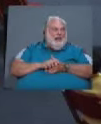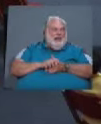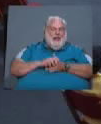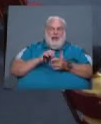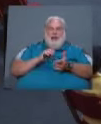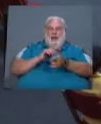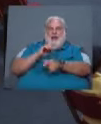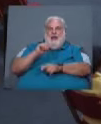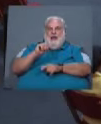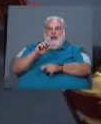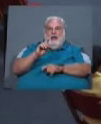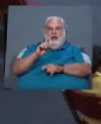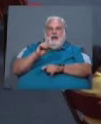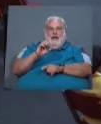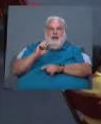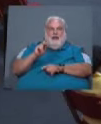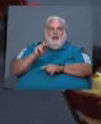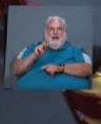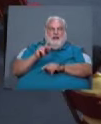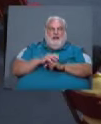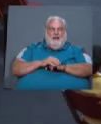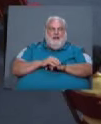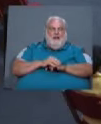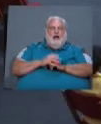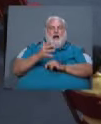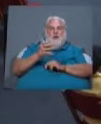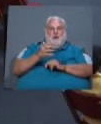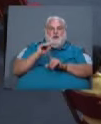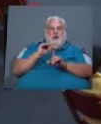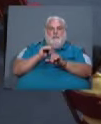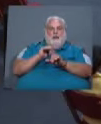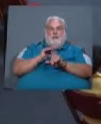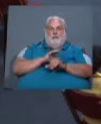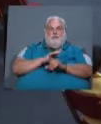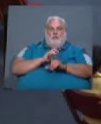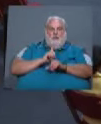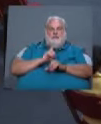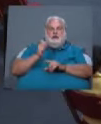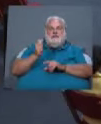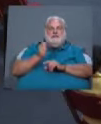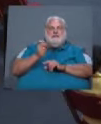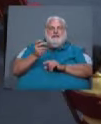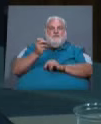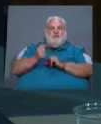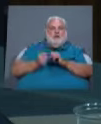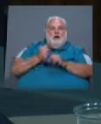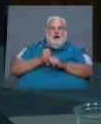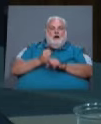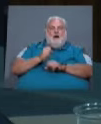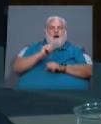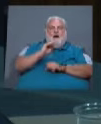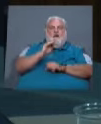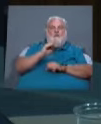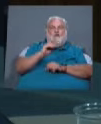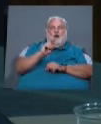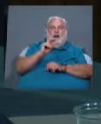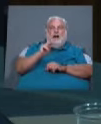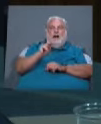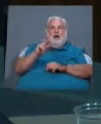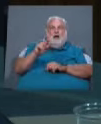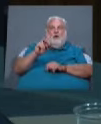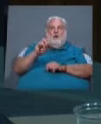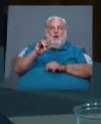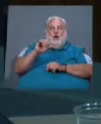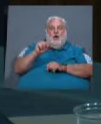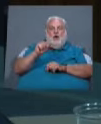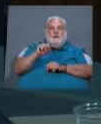Director Adcock. I did want to remind the board that for a number of years, Mr. Frank Broyles, who was an employee of the